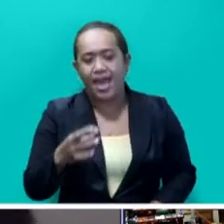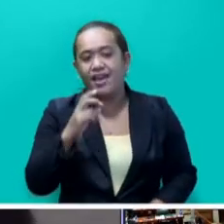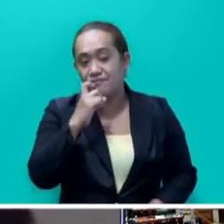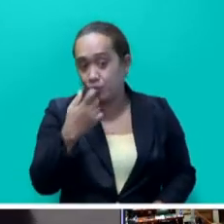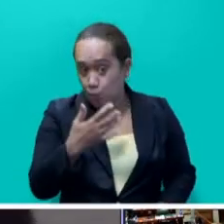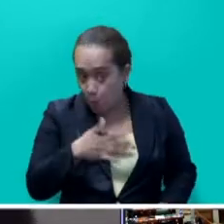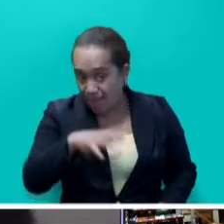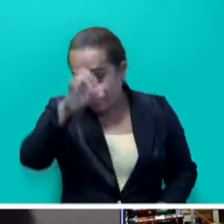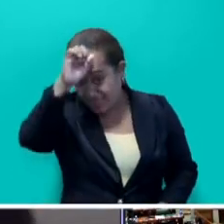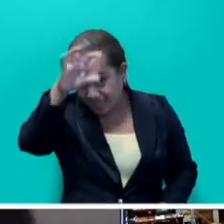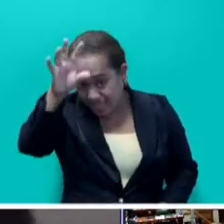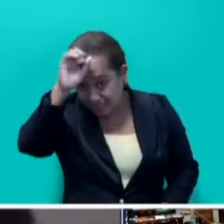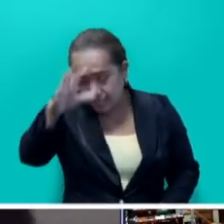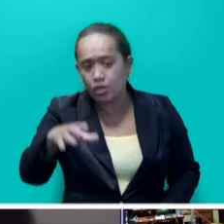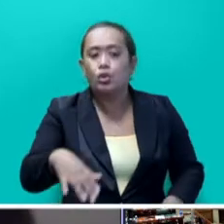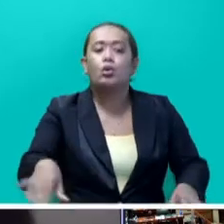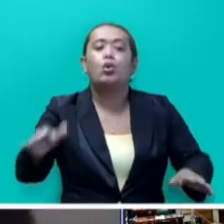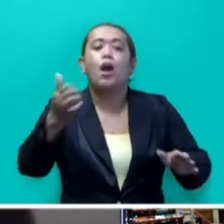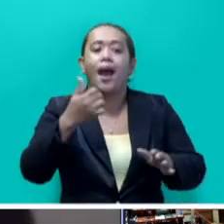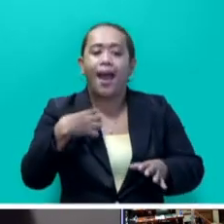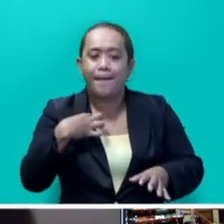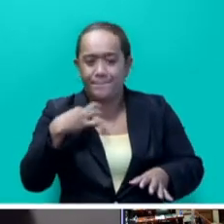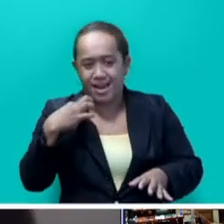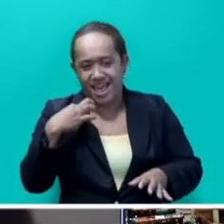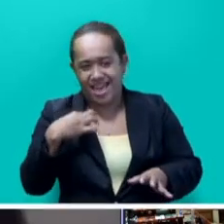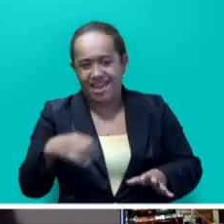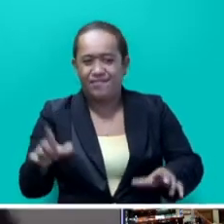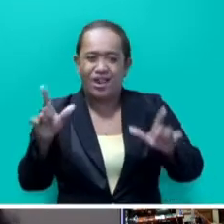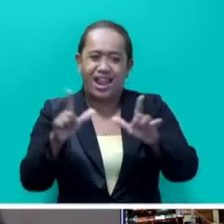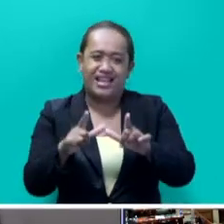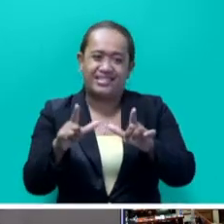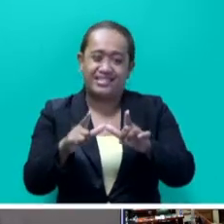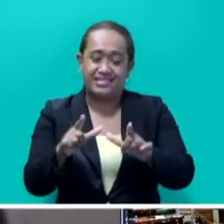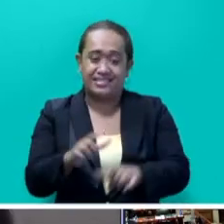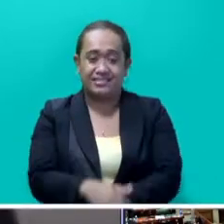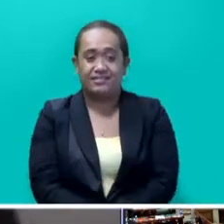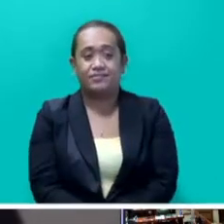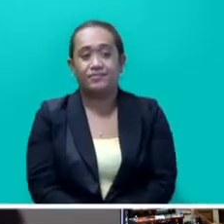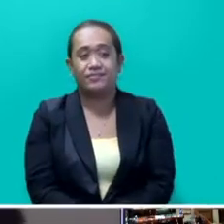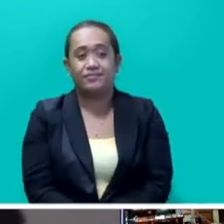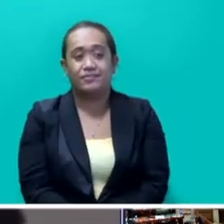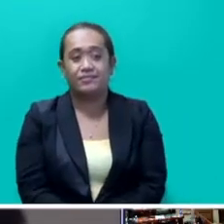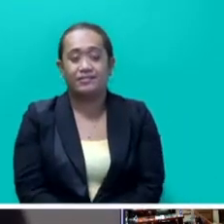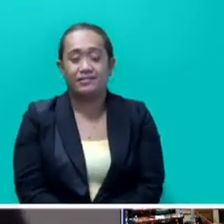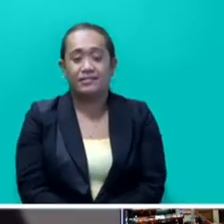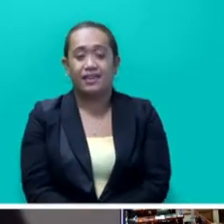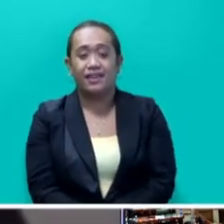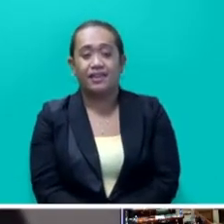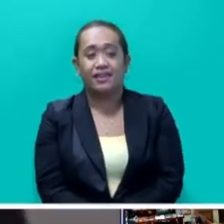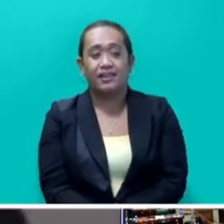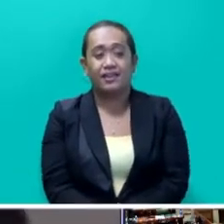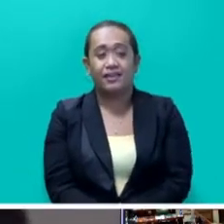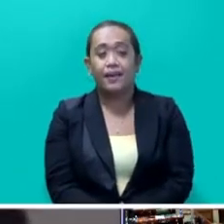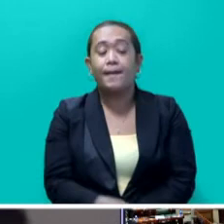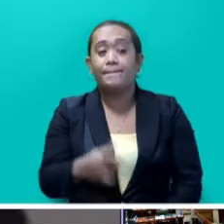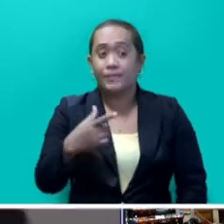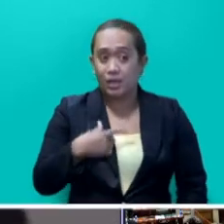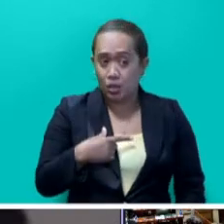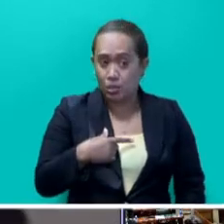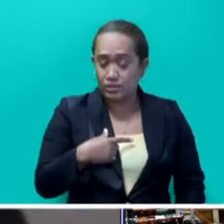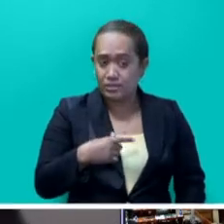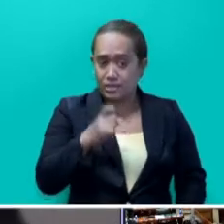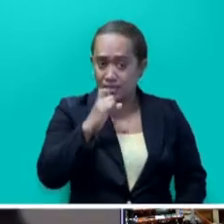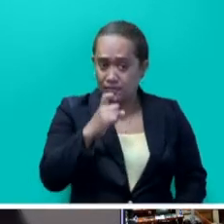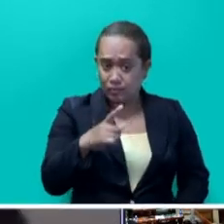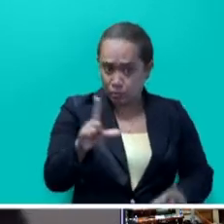ensure that people are not breaching their permit conditions. So if you put in measures such as these, it actually becomes a deterrent for people